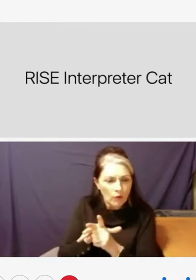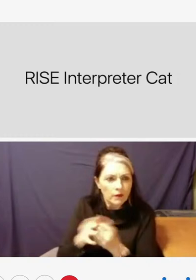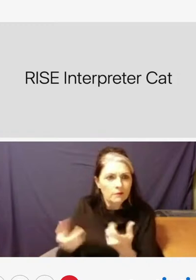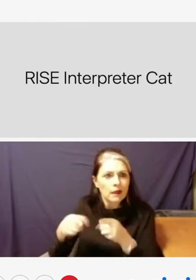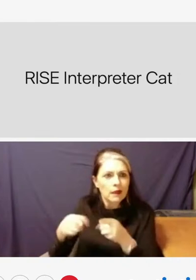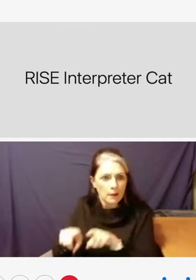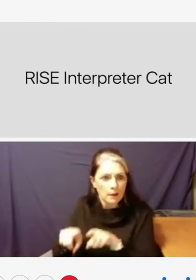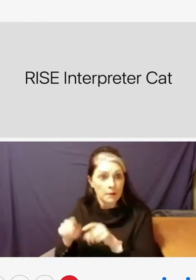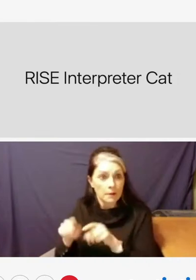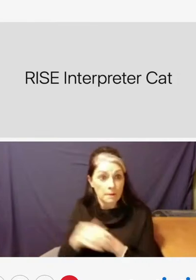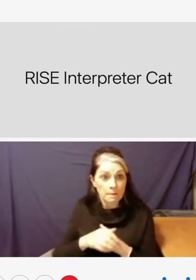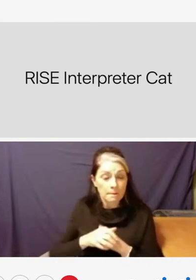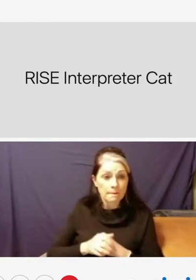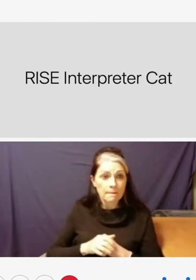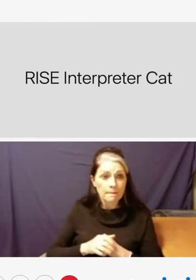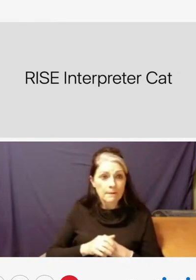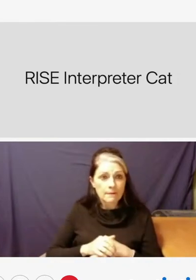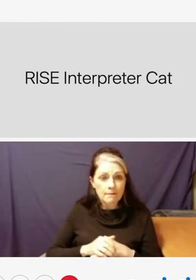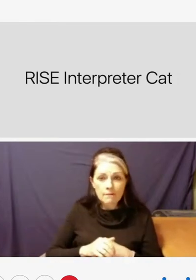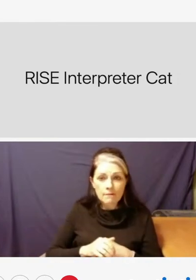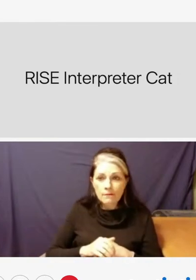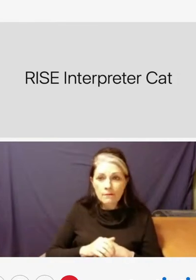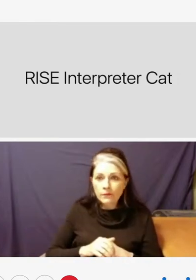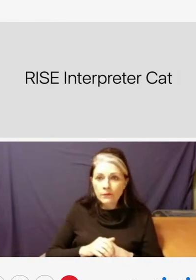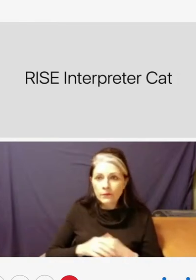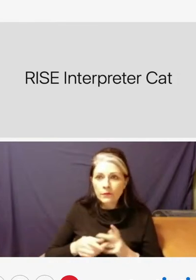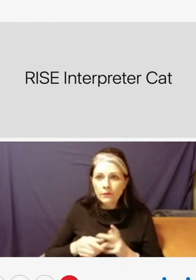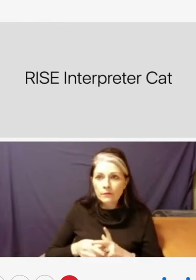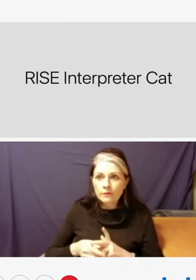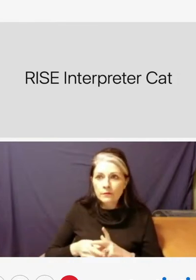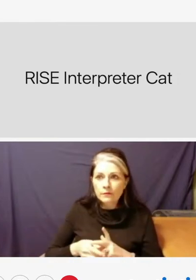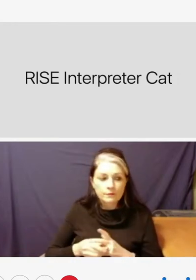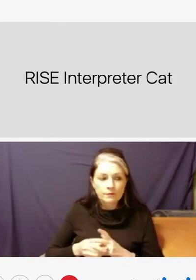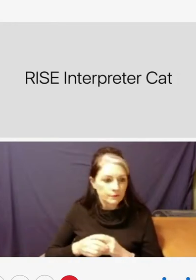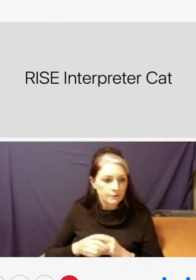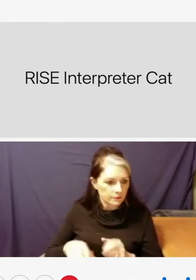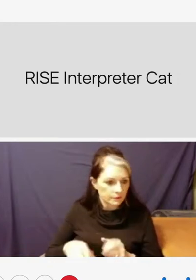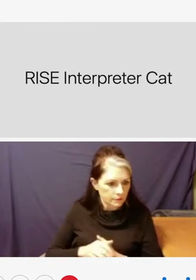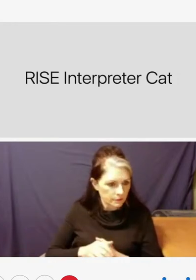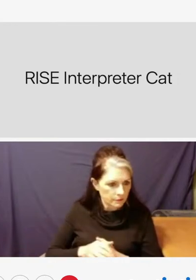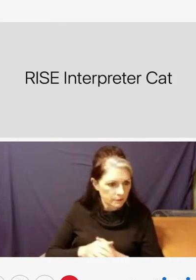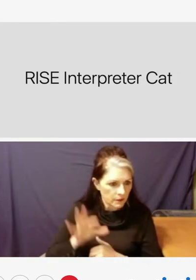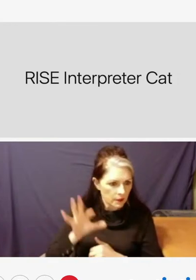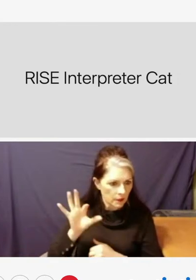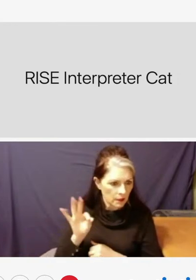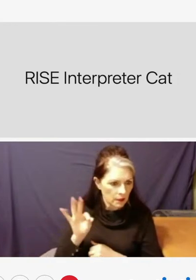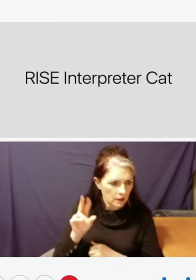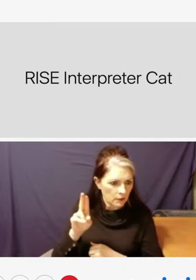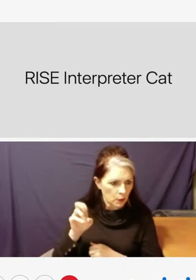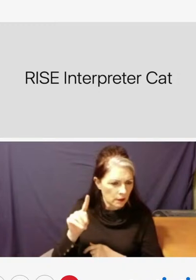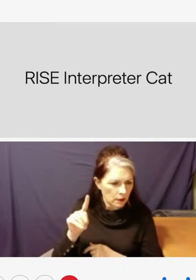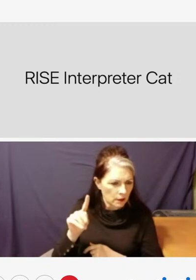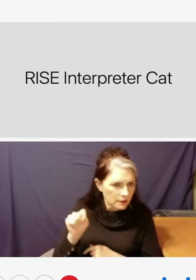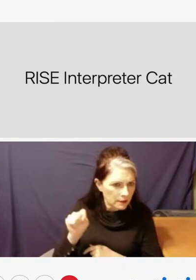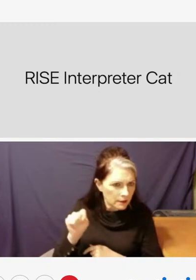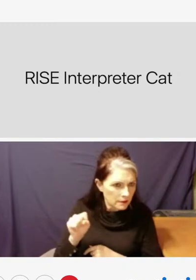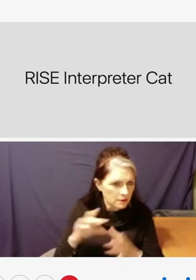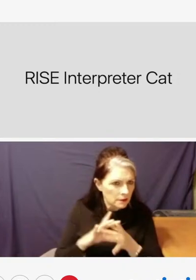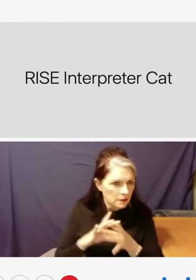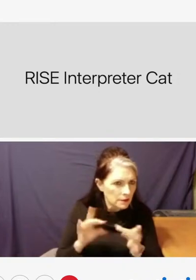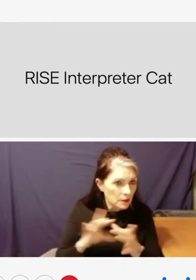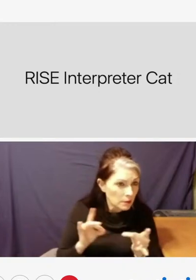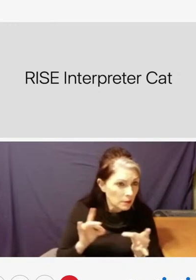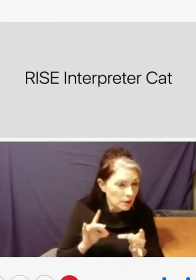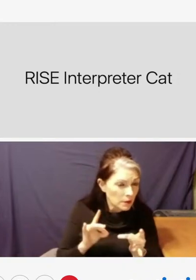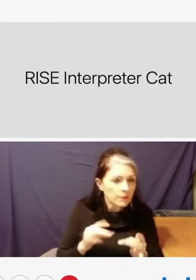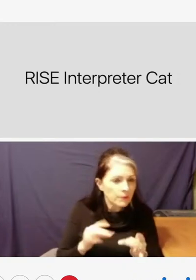so Qui com Mr Fus and just to make that clear too I was inac meeting that you presented and you